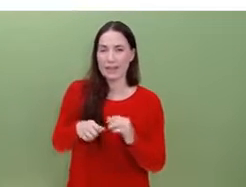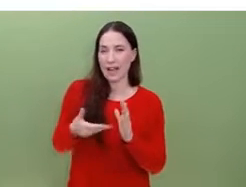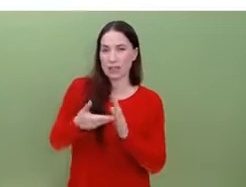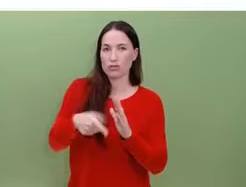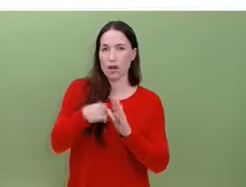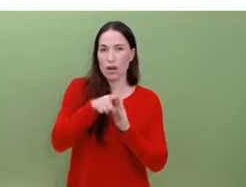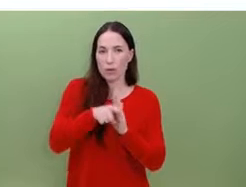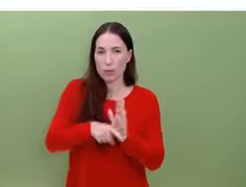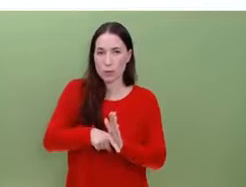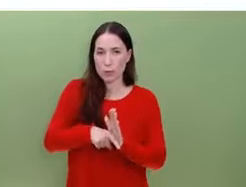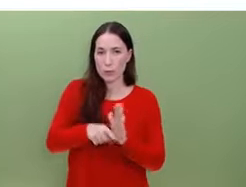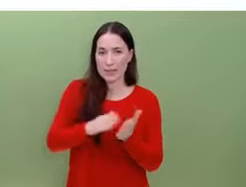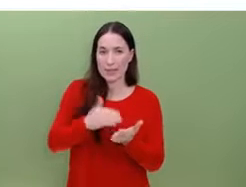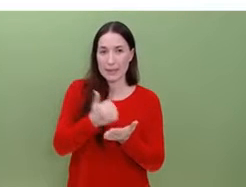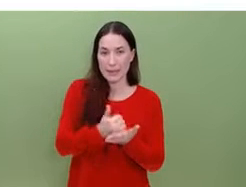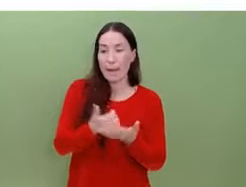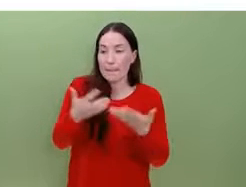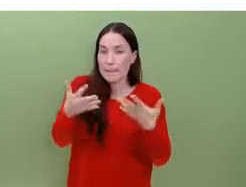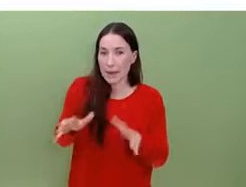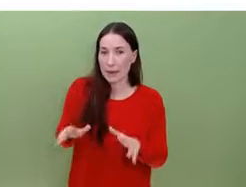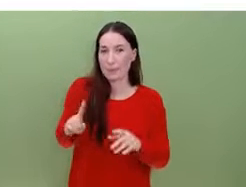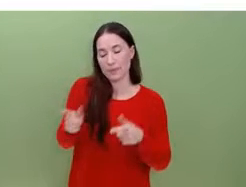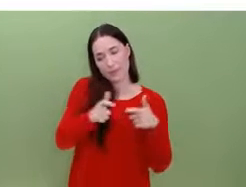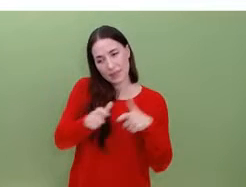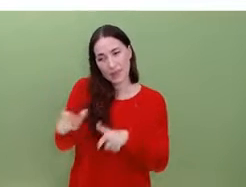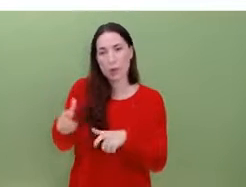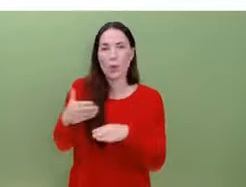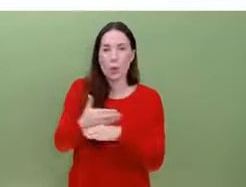which we have done, but this is a work in progress.